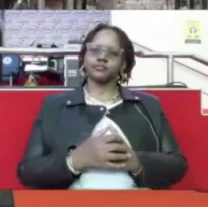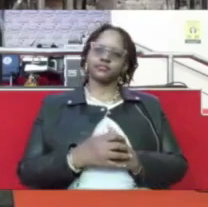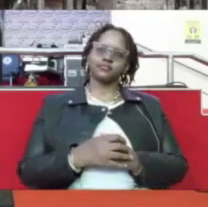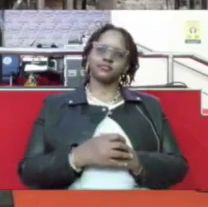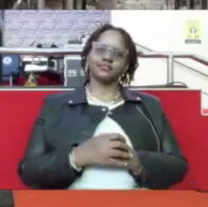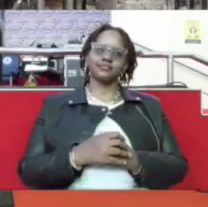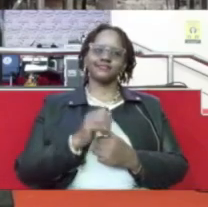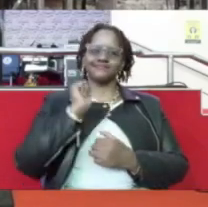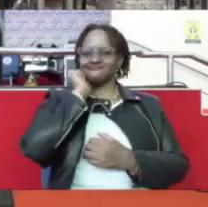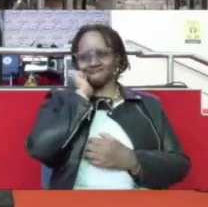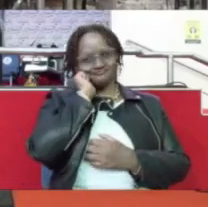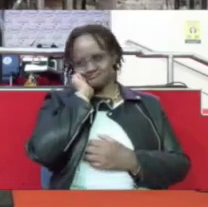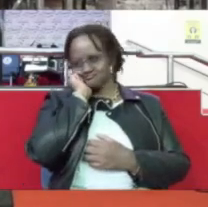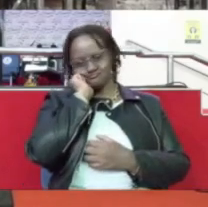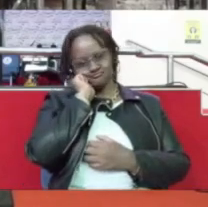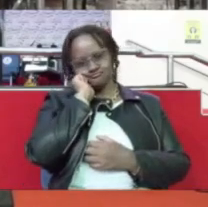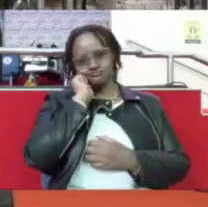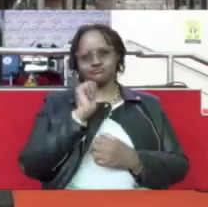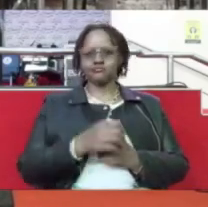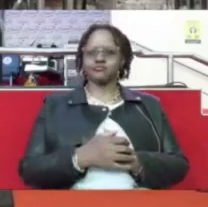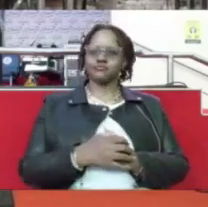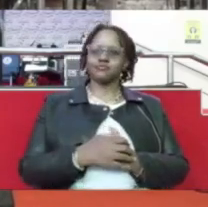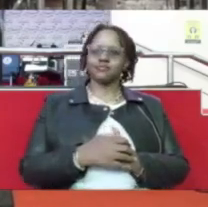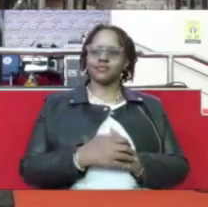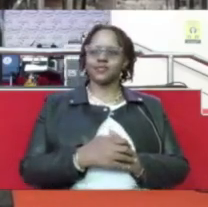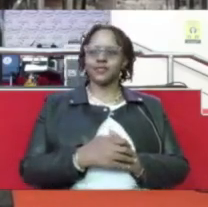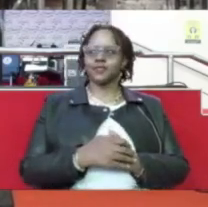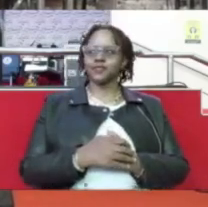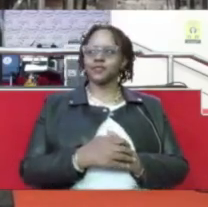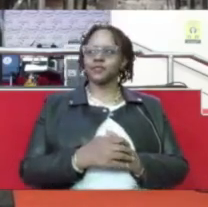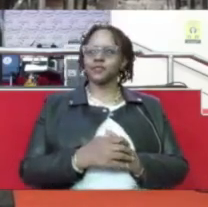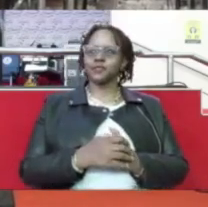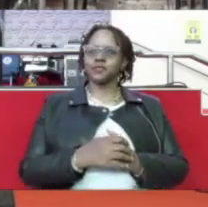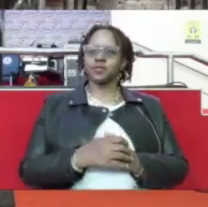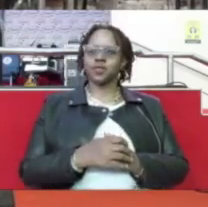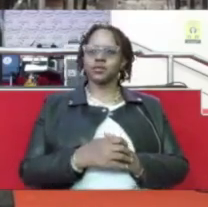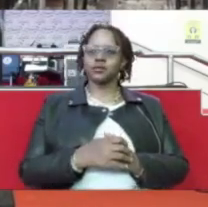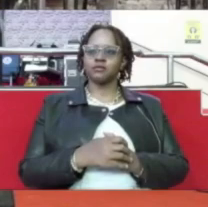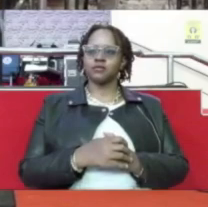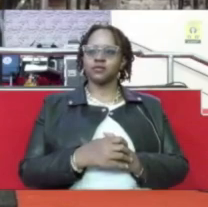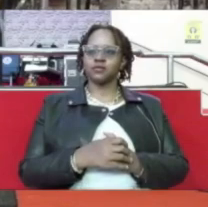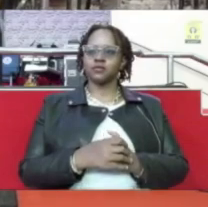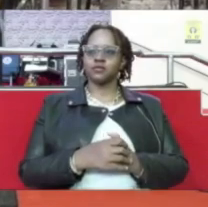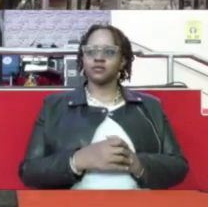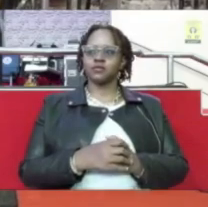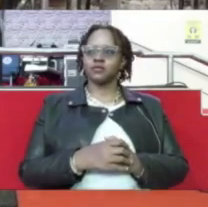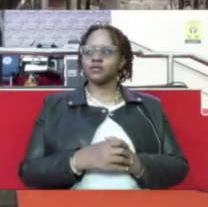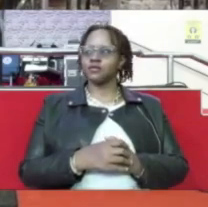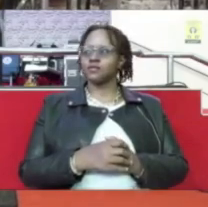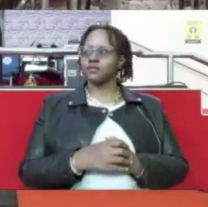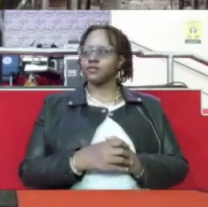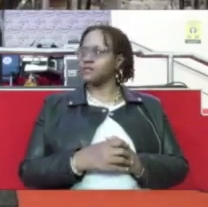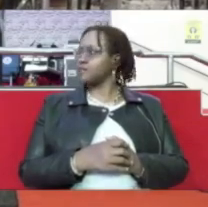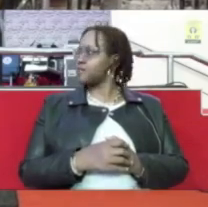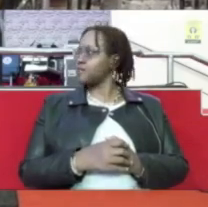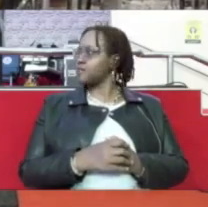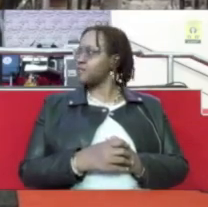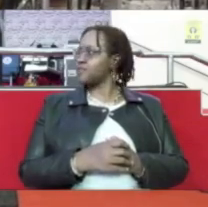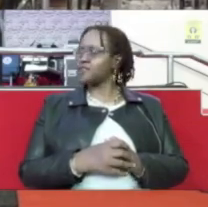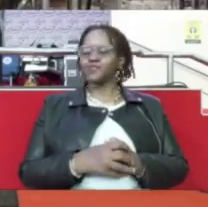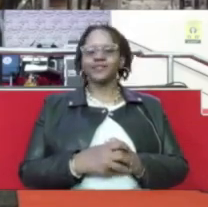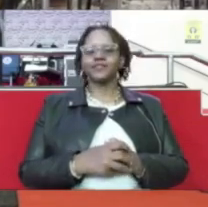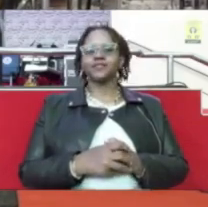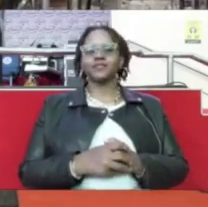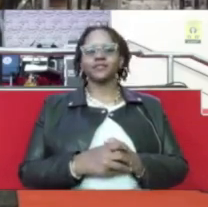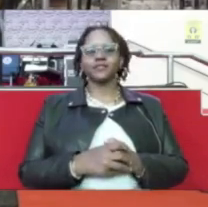frowning. Now I don't know the Kiswahili word. In my house we call it sura ya matuta matuta. In the